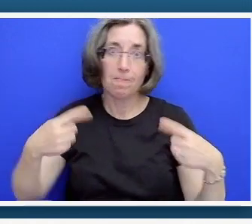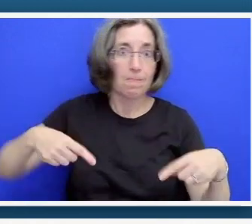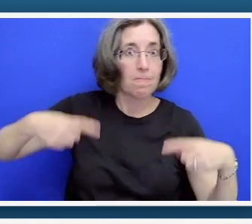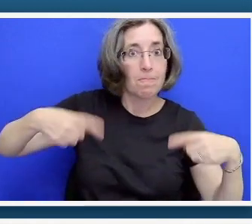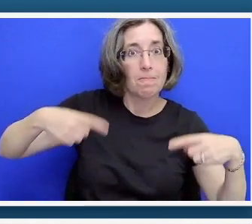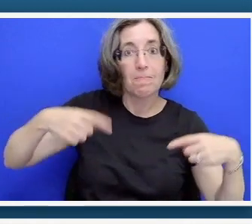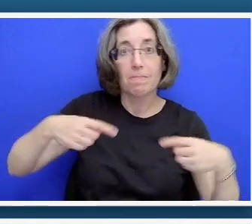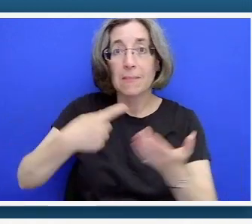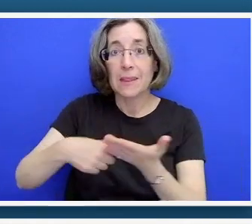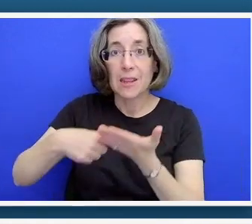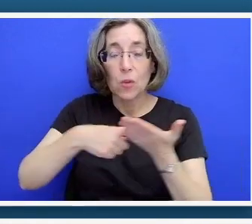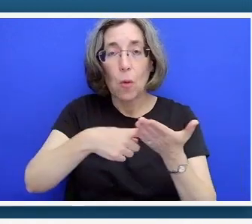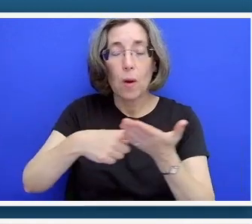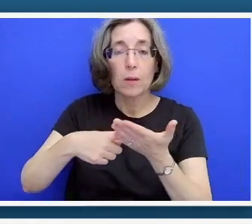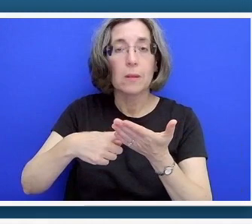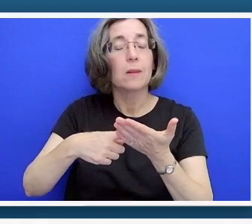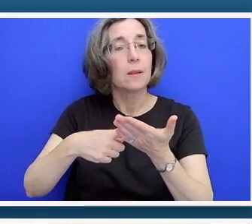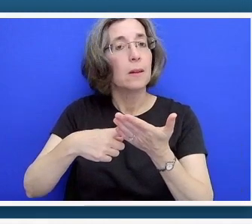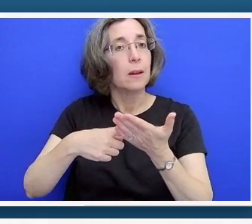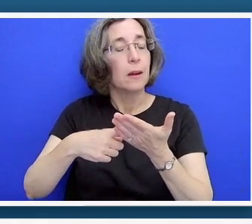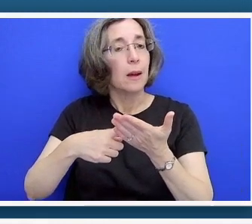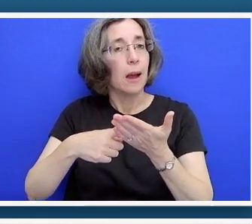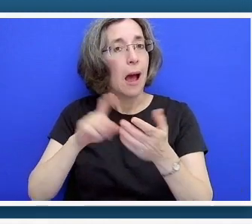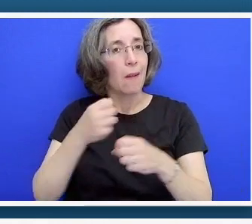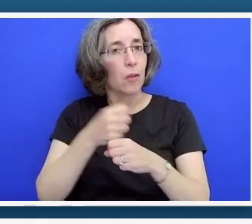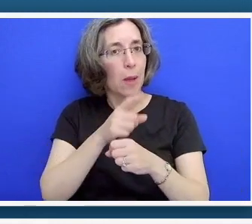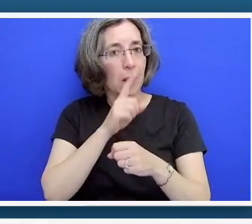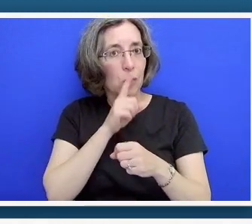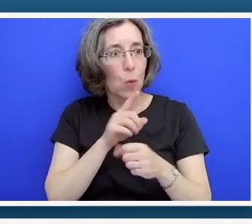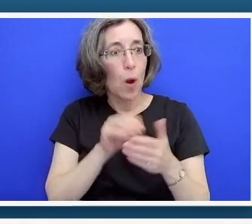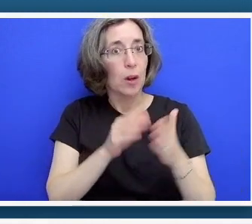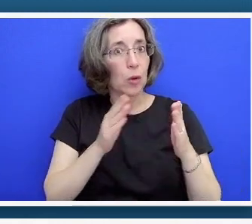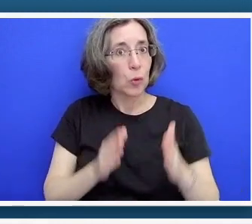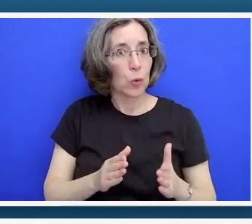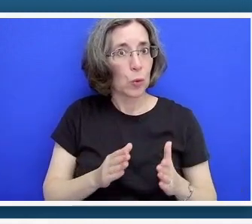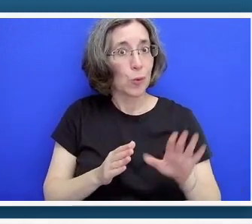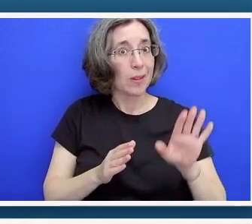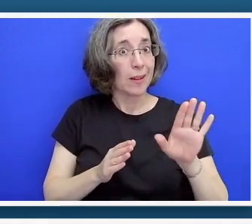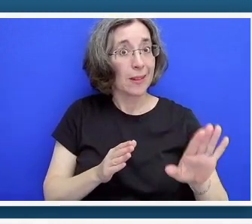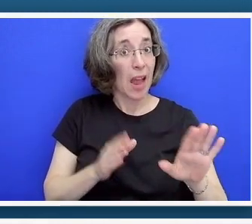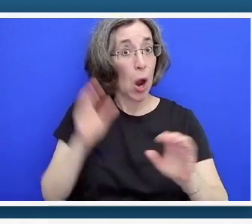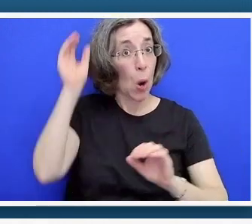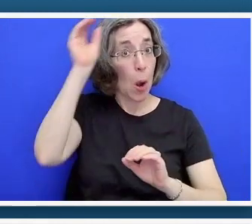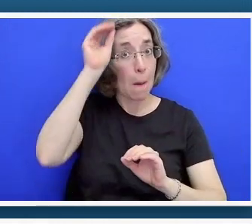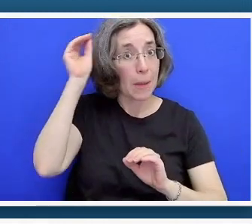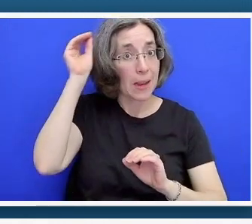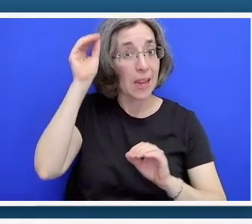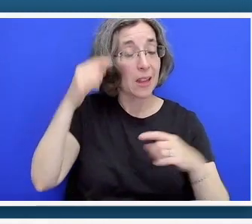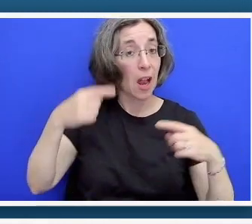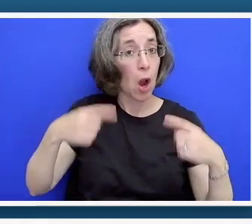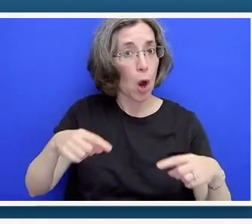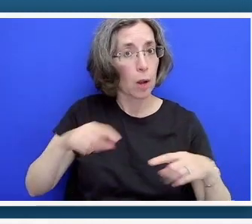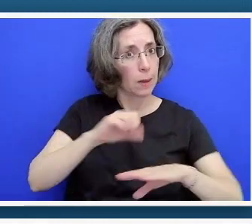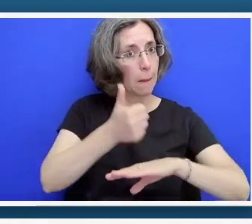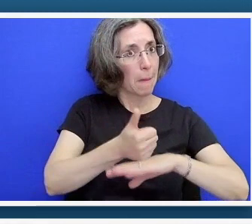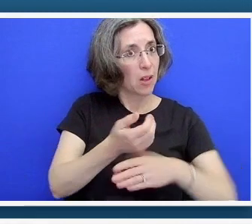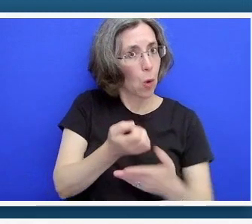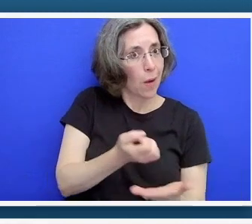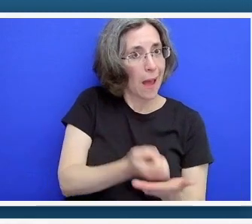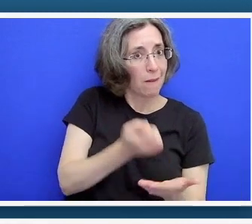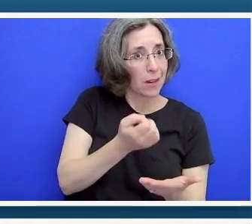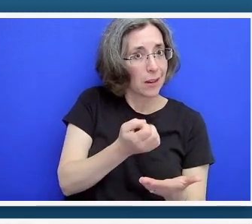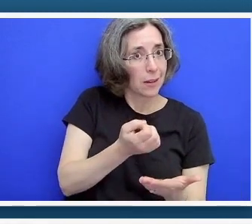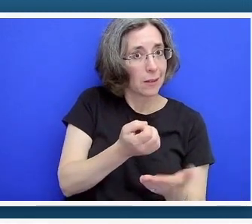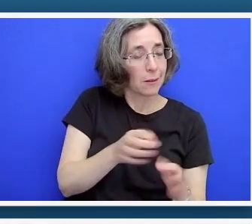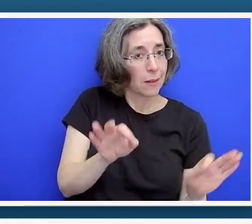are the students grounding their arguments and opinions in evidence, that as their teacher, I'm providing